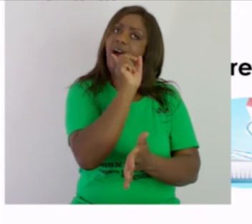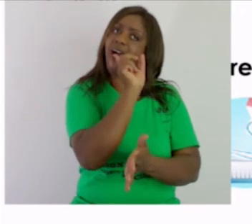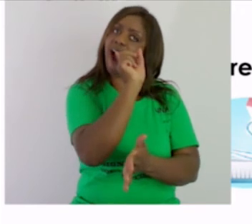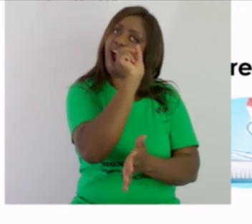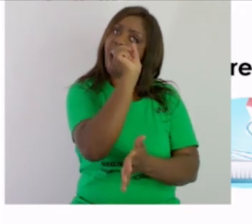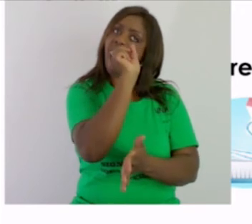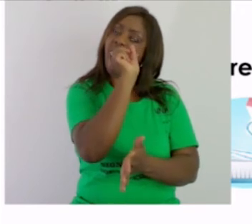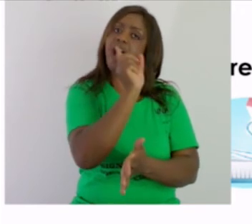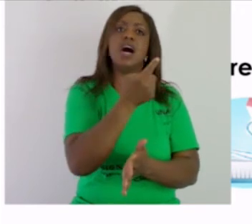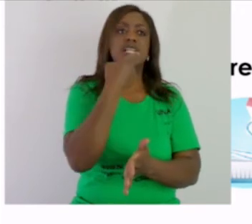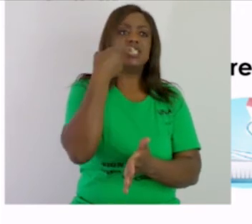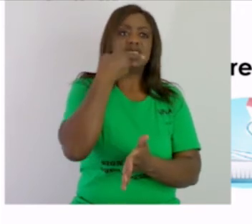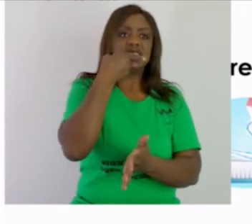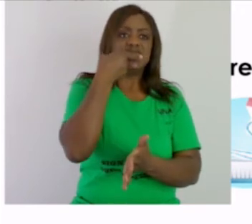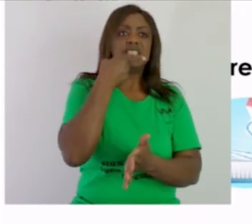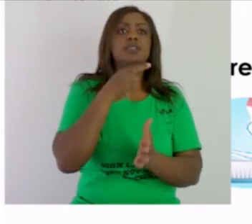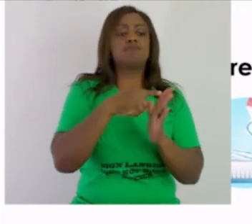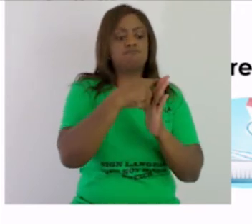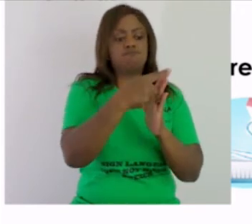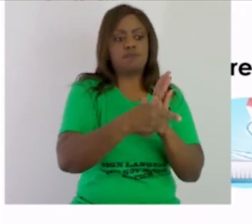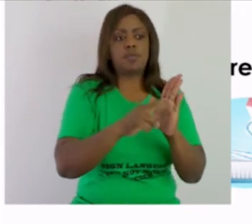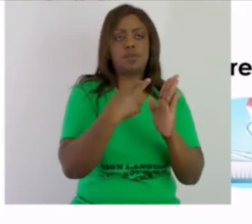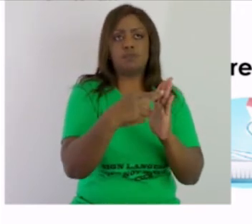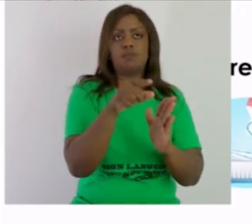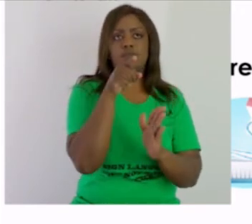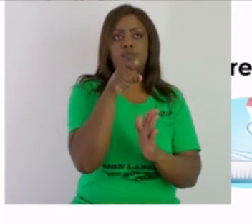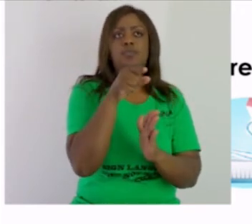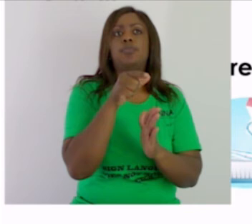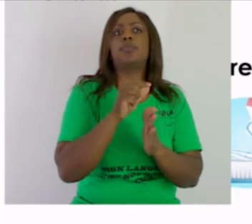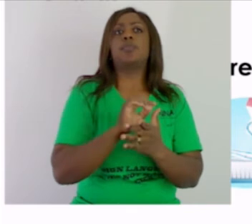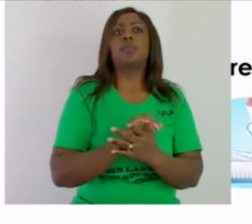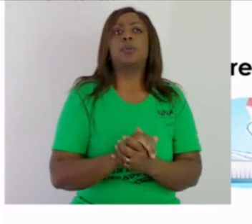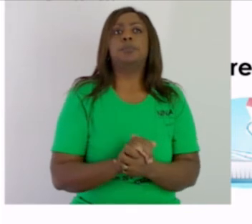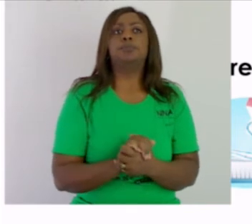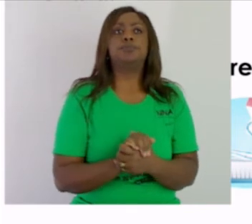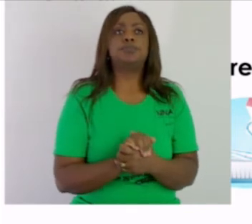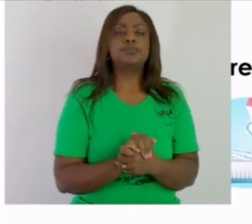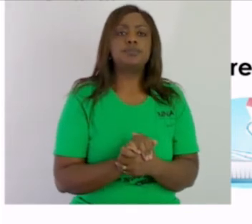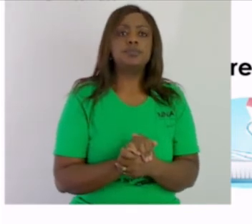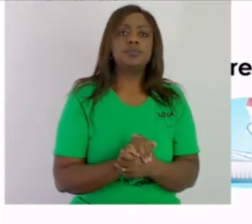Brush the outside of your teeth and then all chewing surfaces.